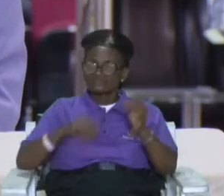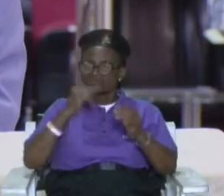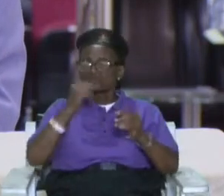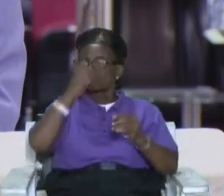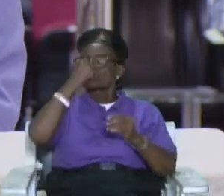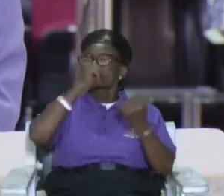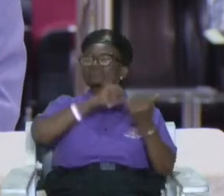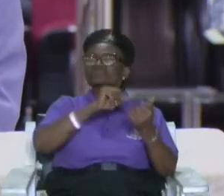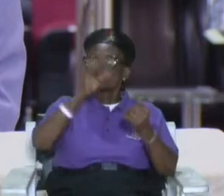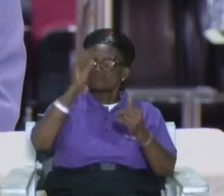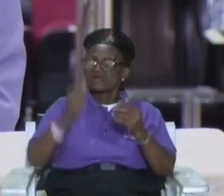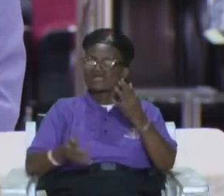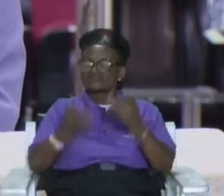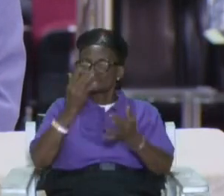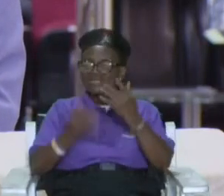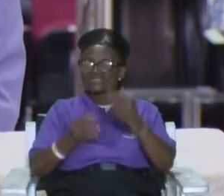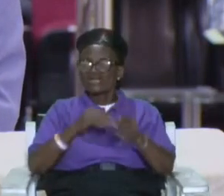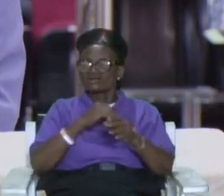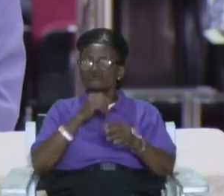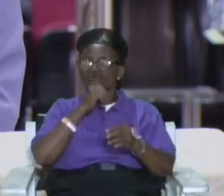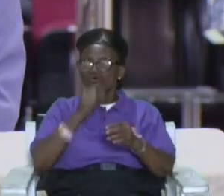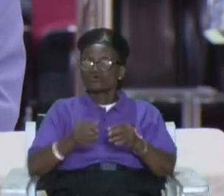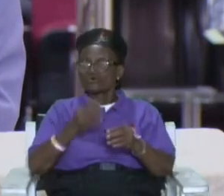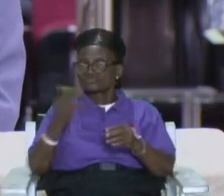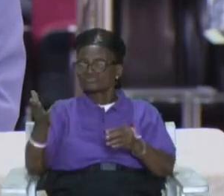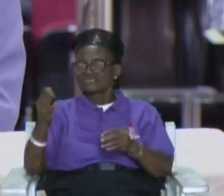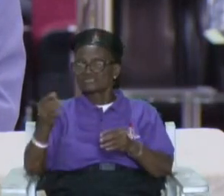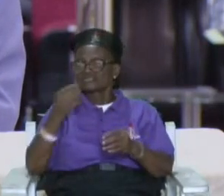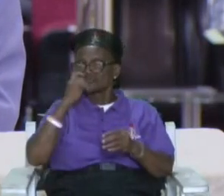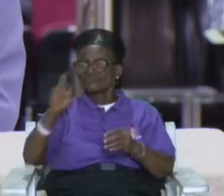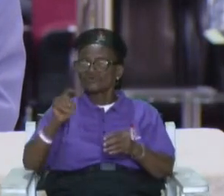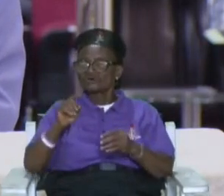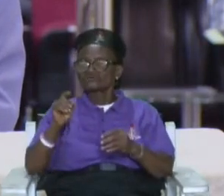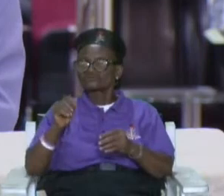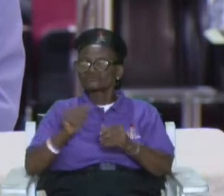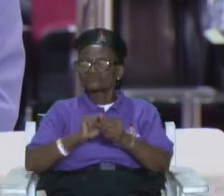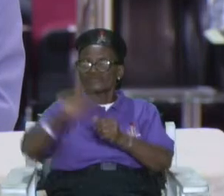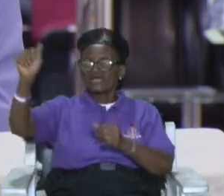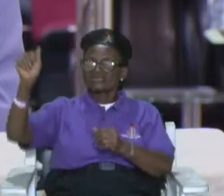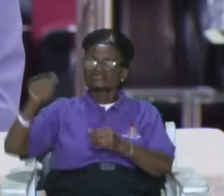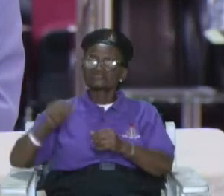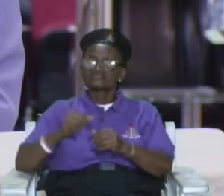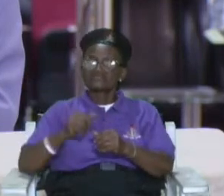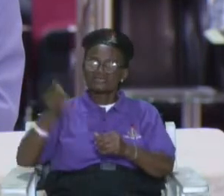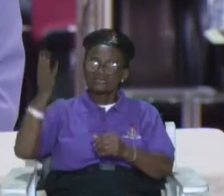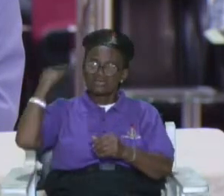all things must pass away. Everything must become new.